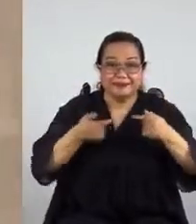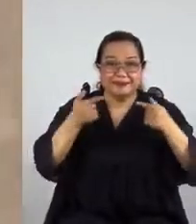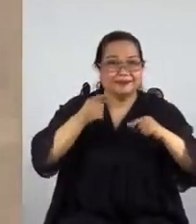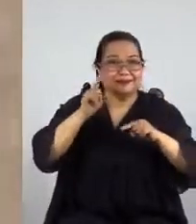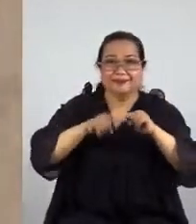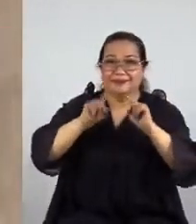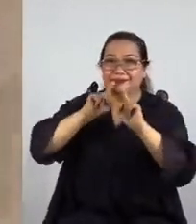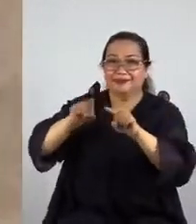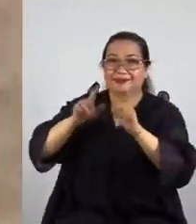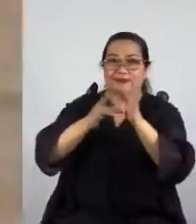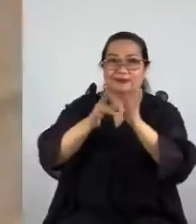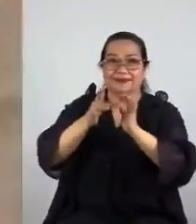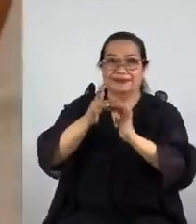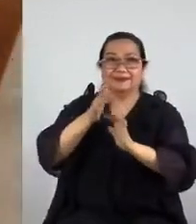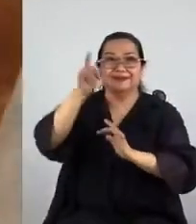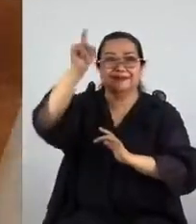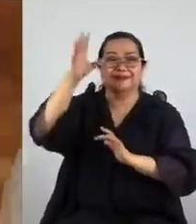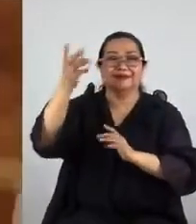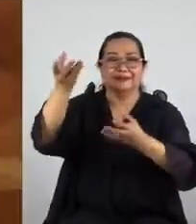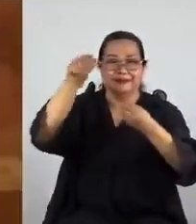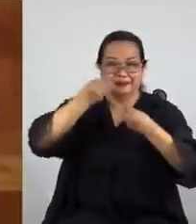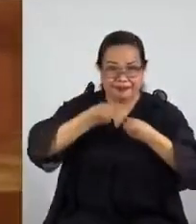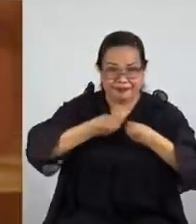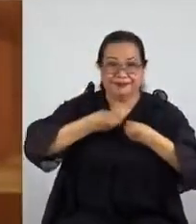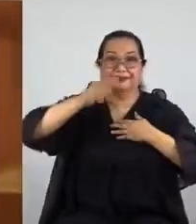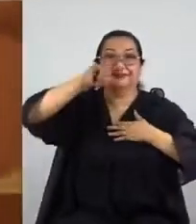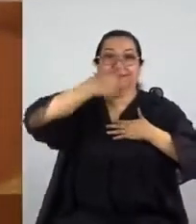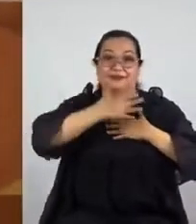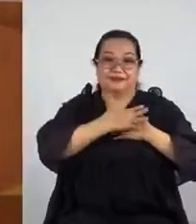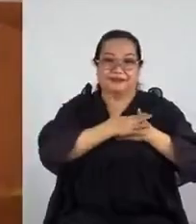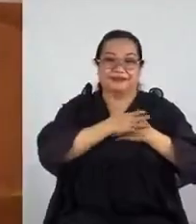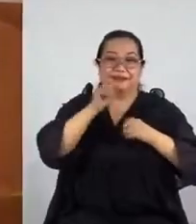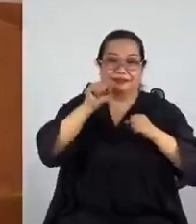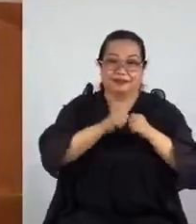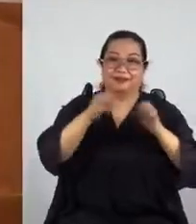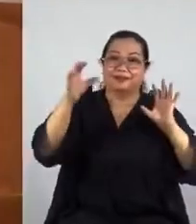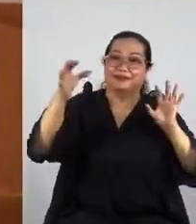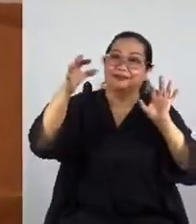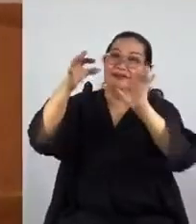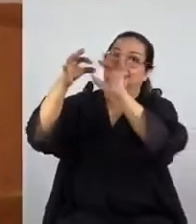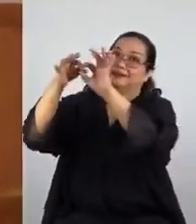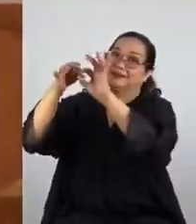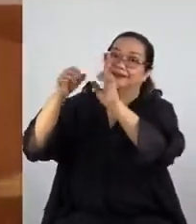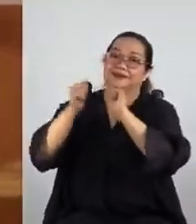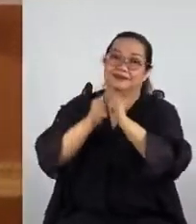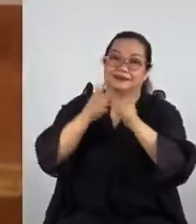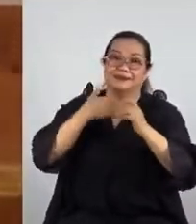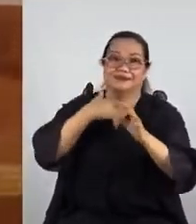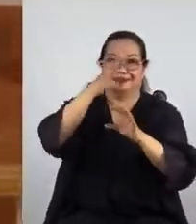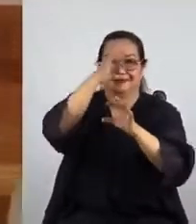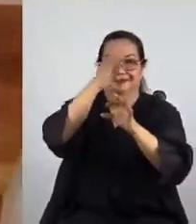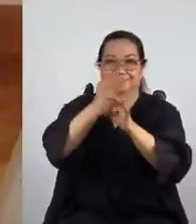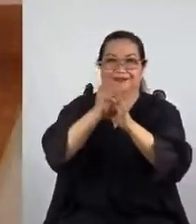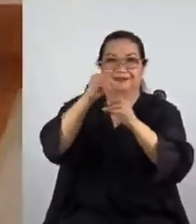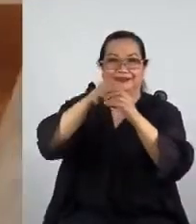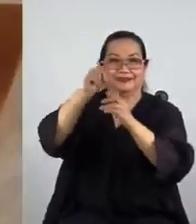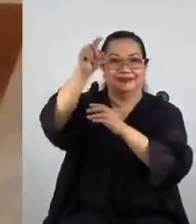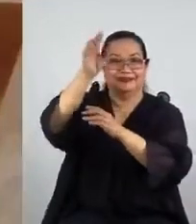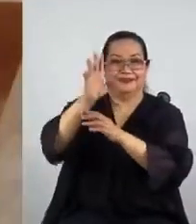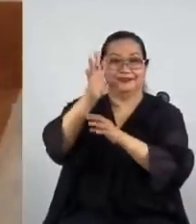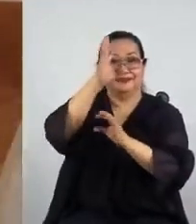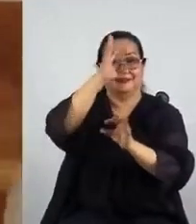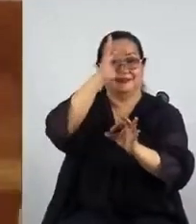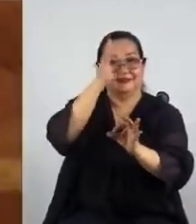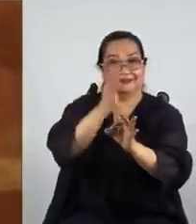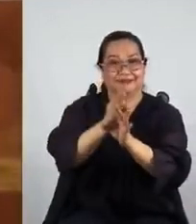respond to Jesus. God had to give us the grace to be able to respond to Him and have this faith in Him. Faith